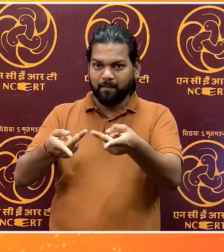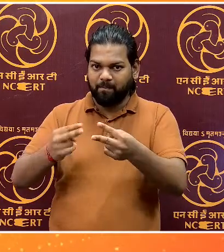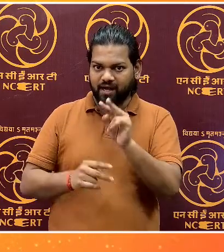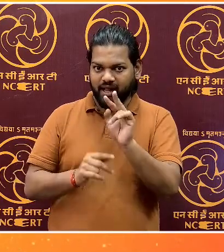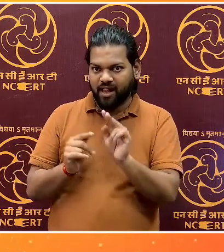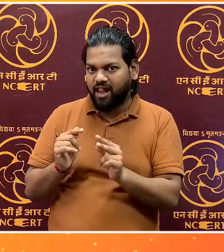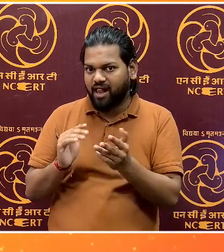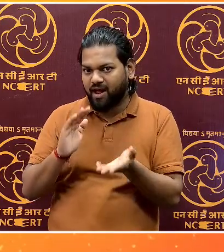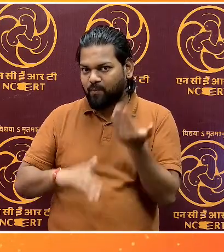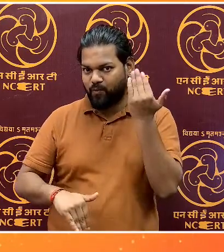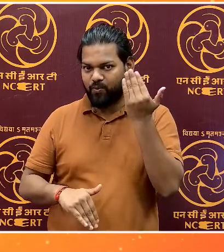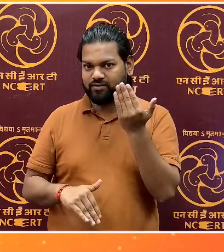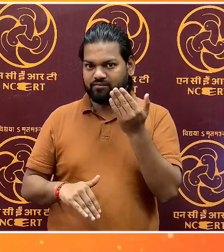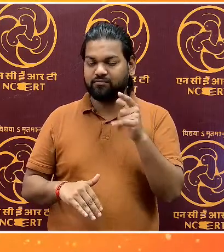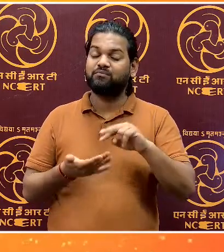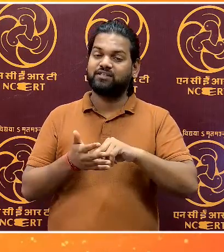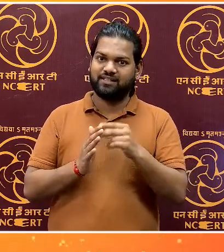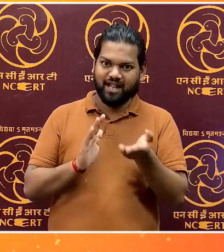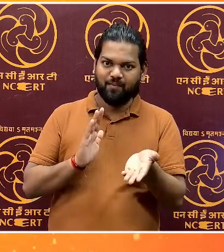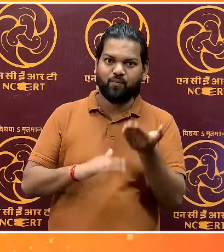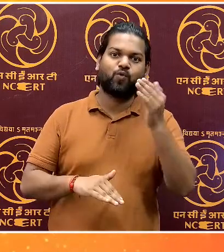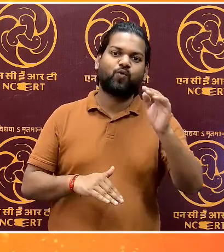higher will be the future value.